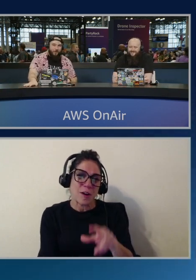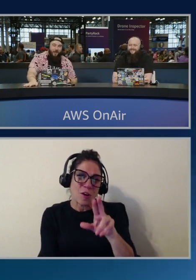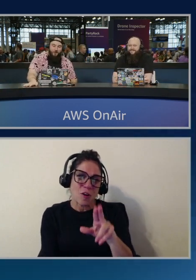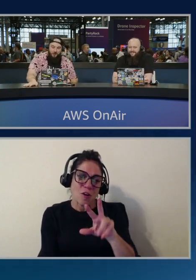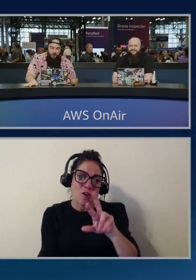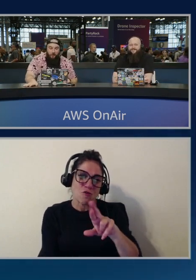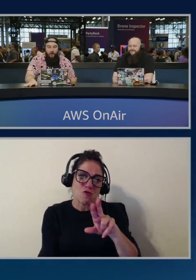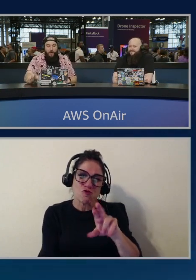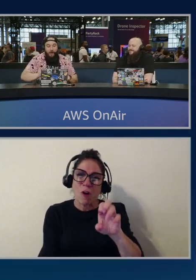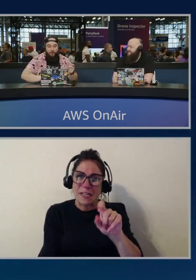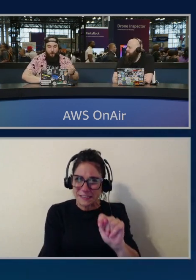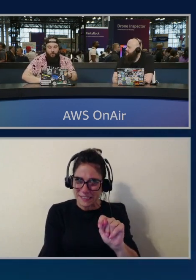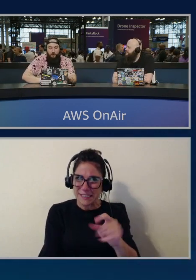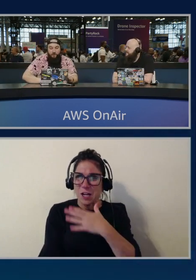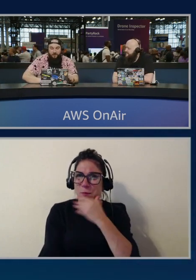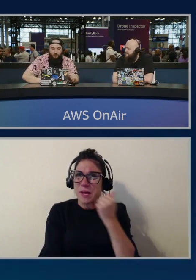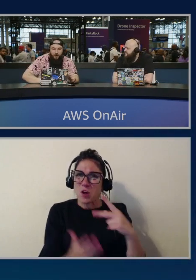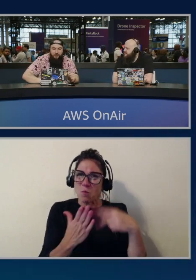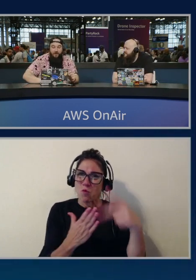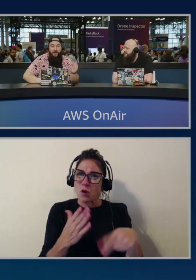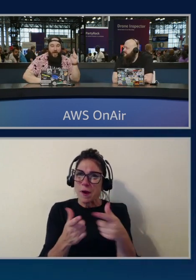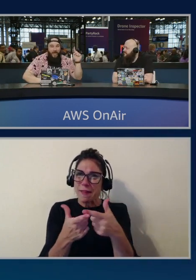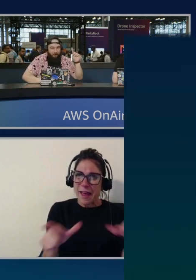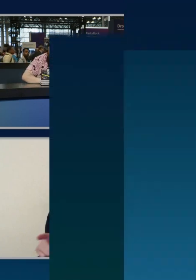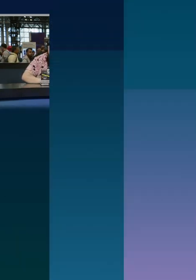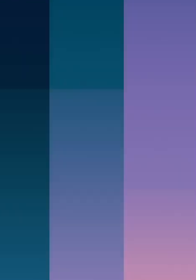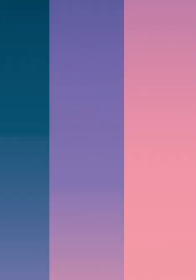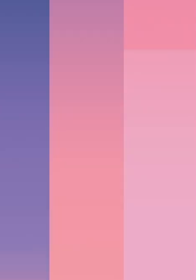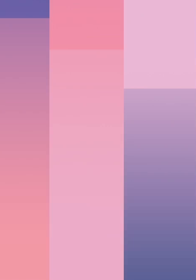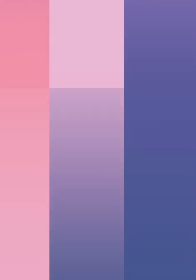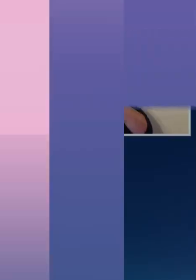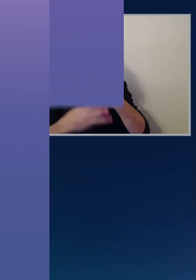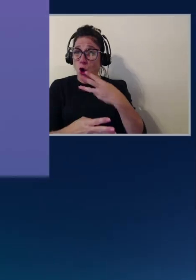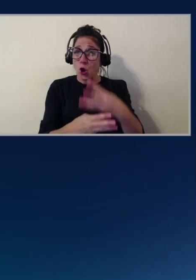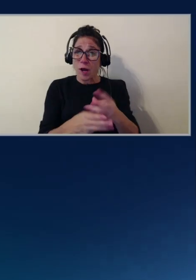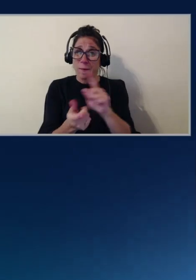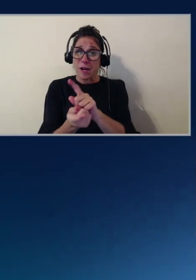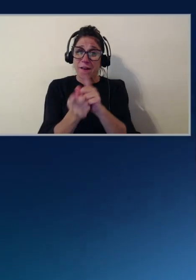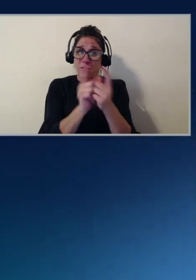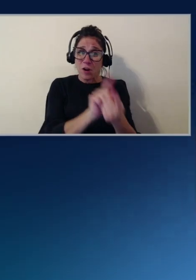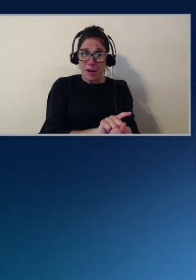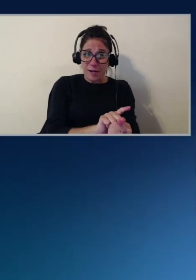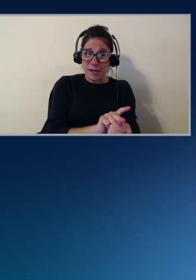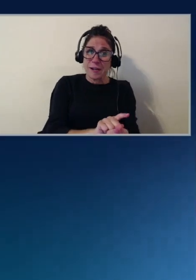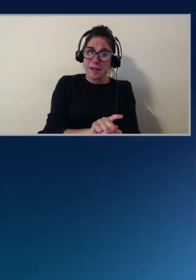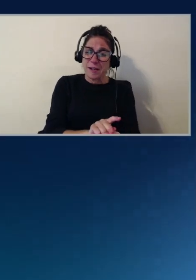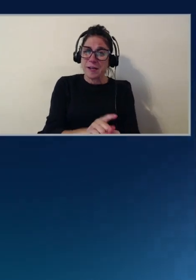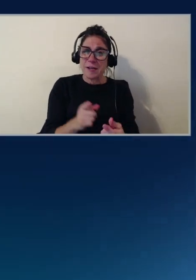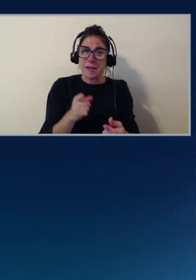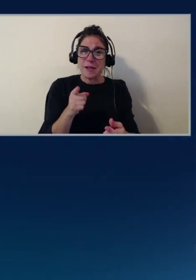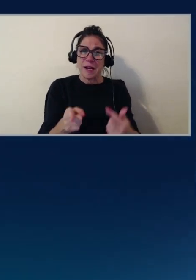best programming language in the world, and I'm going to convert this into Rust and fight me on it. Why is it okay? The best? So